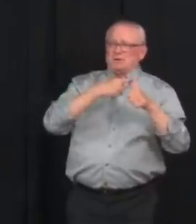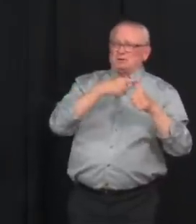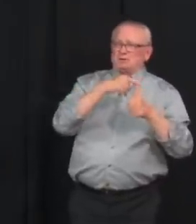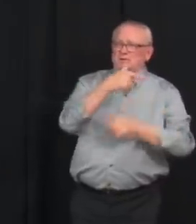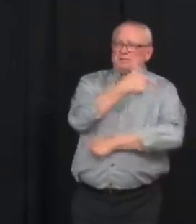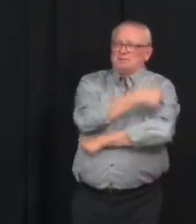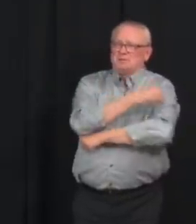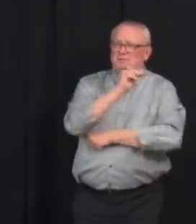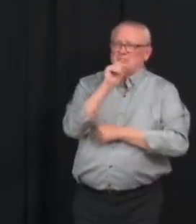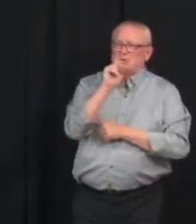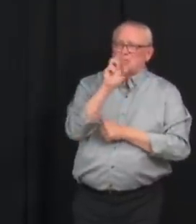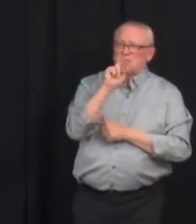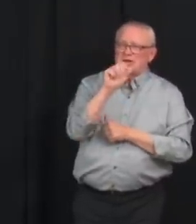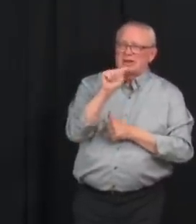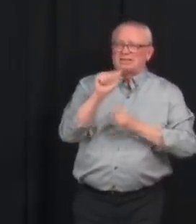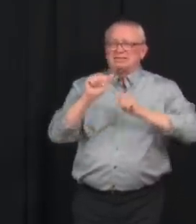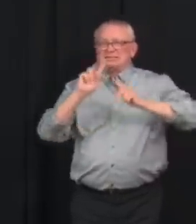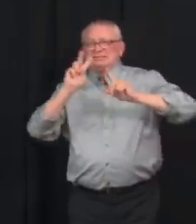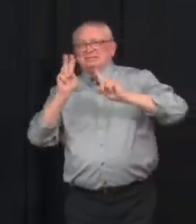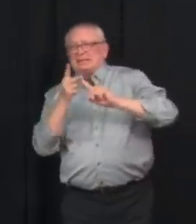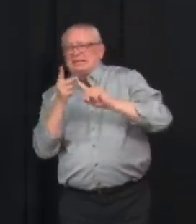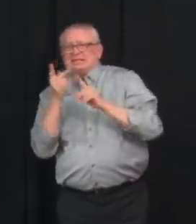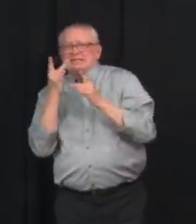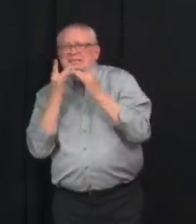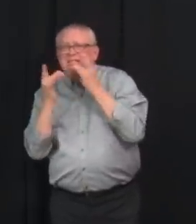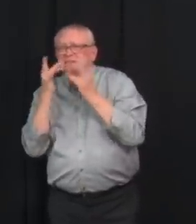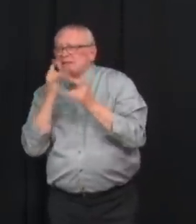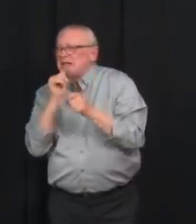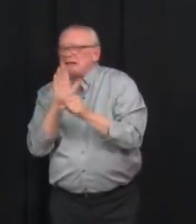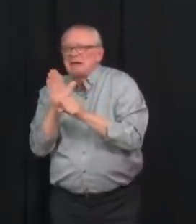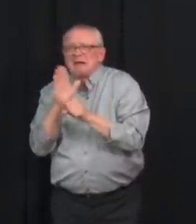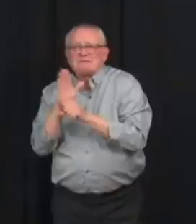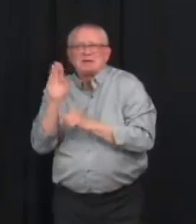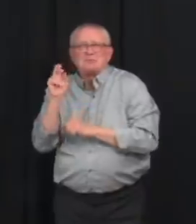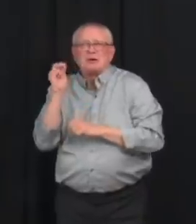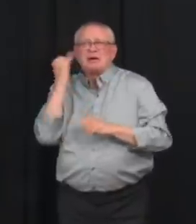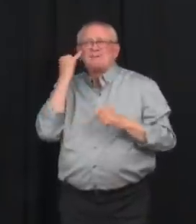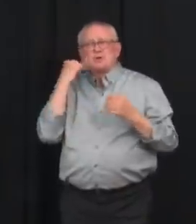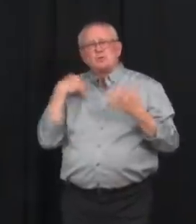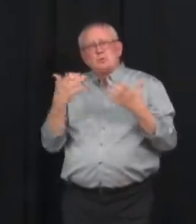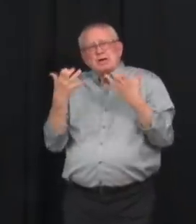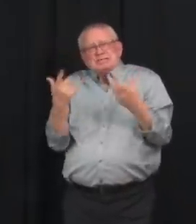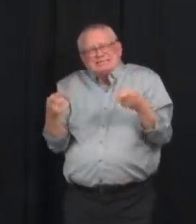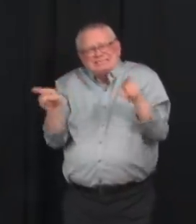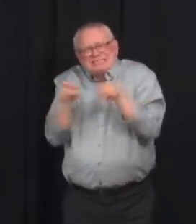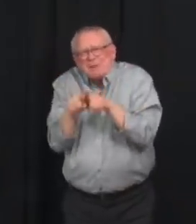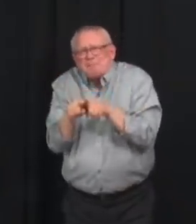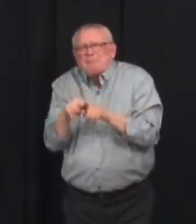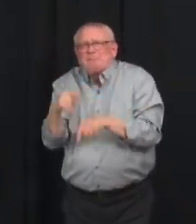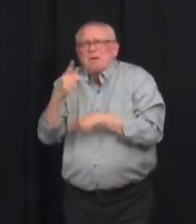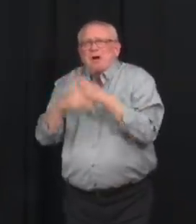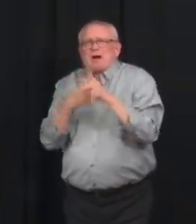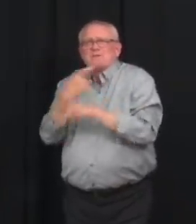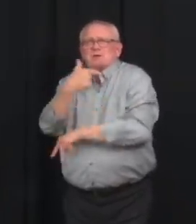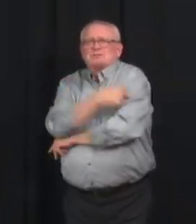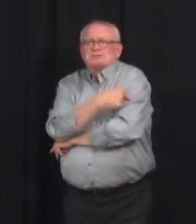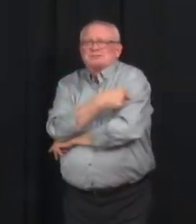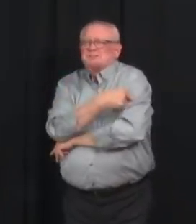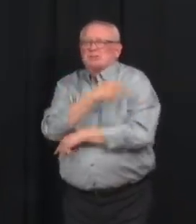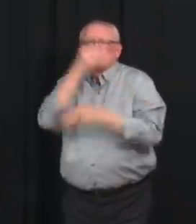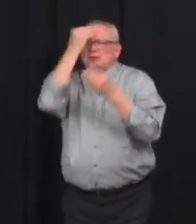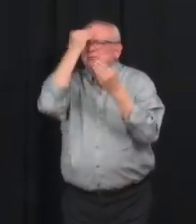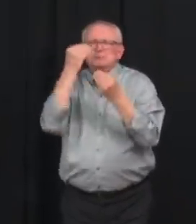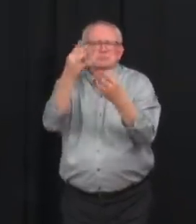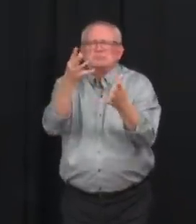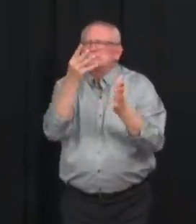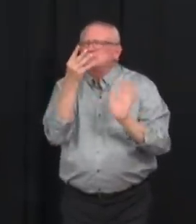there may not be supply to get a second dose of the same product. The good news on this is that while, for the most part,